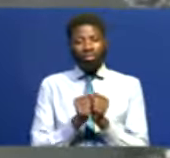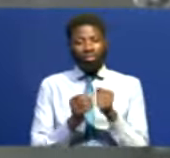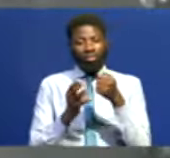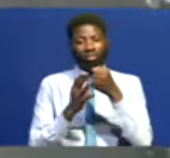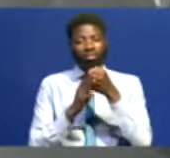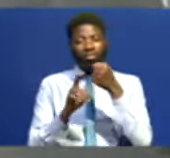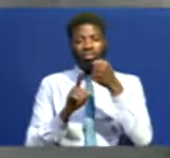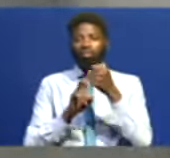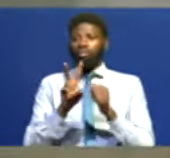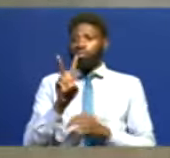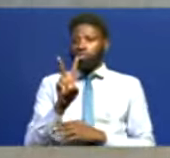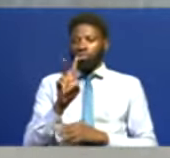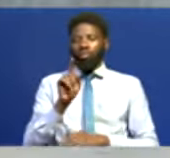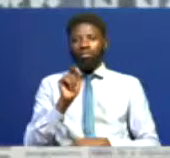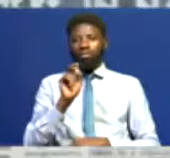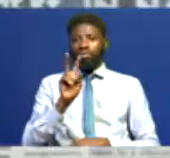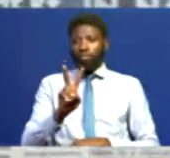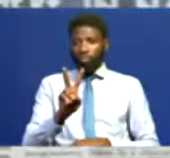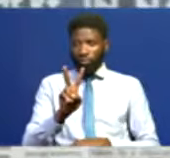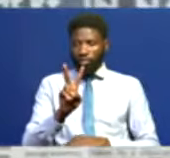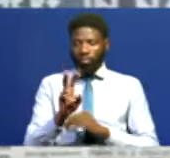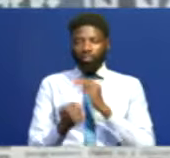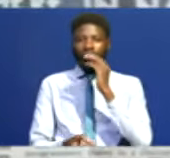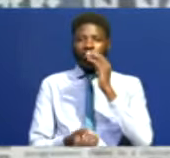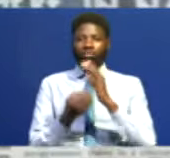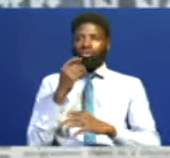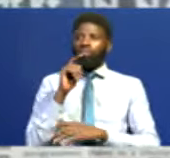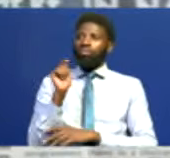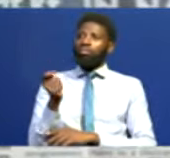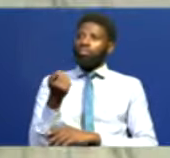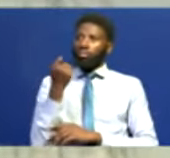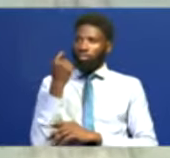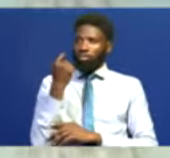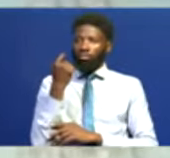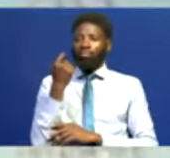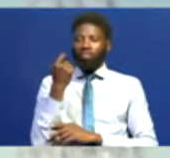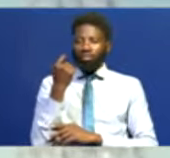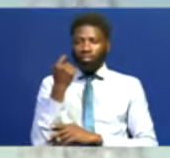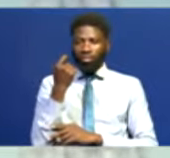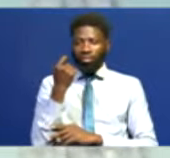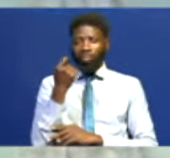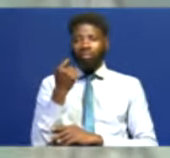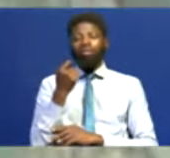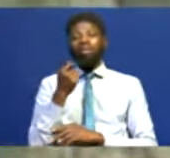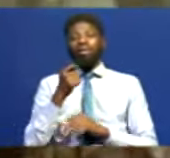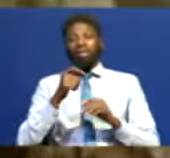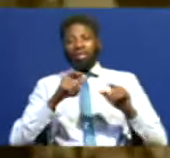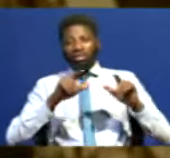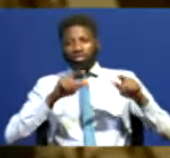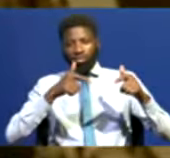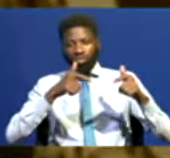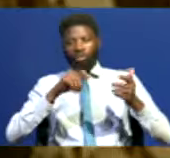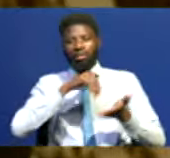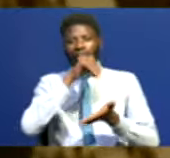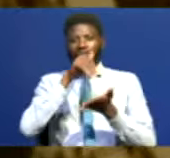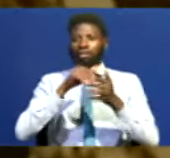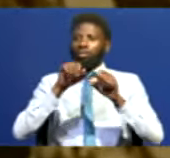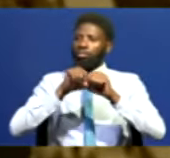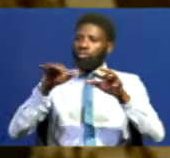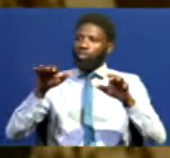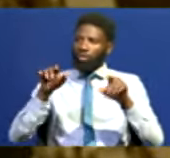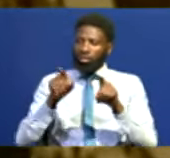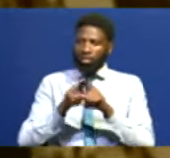1962, television broadcast was established in Kenya. With the transmitting station in Limuru and a single production studio at